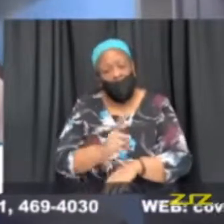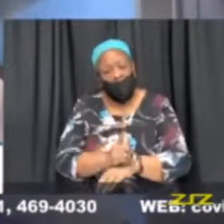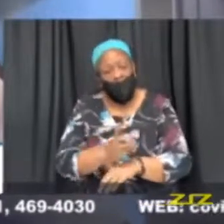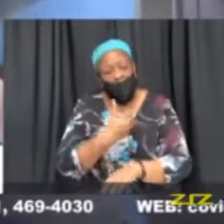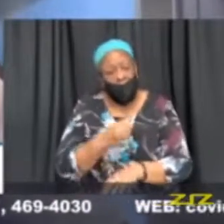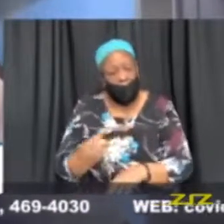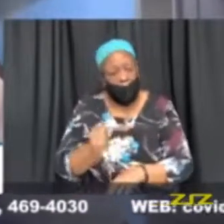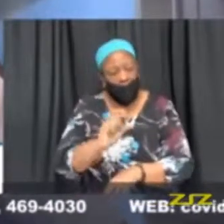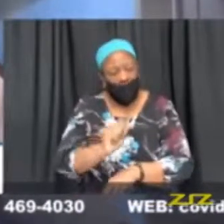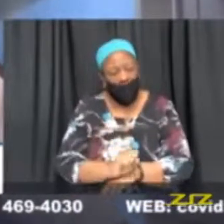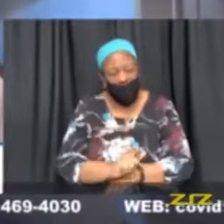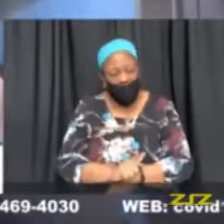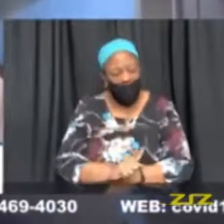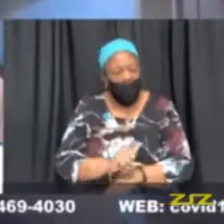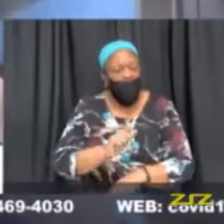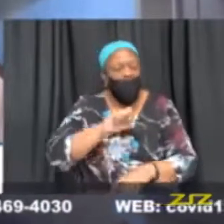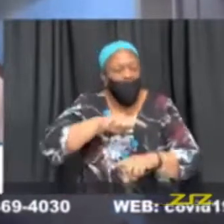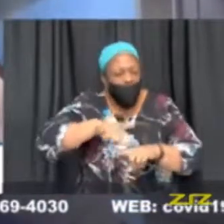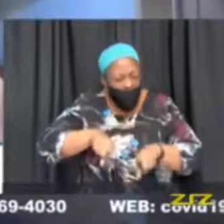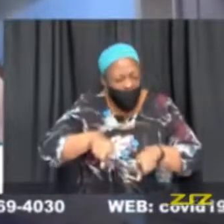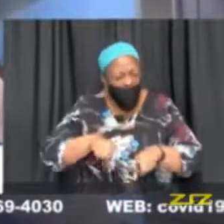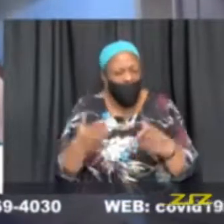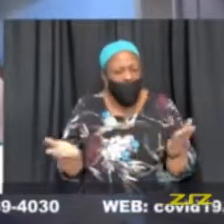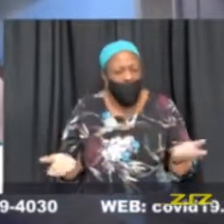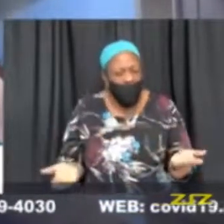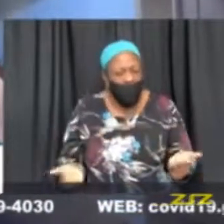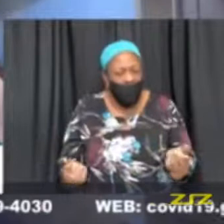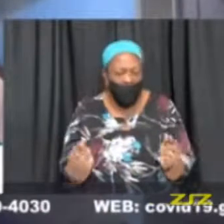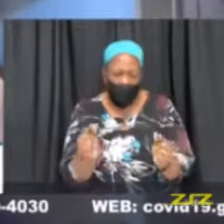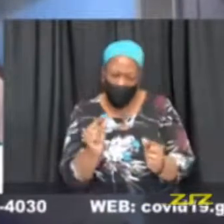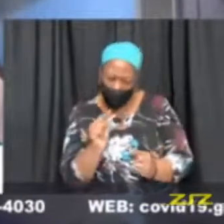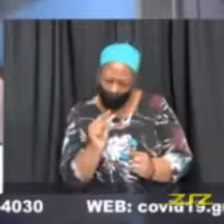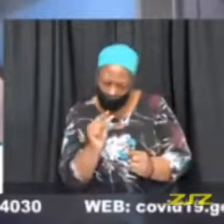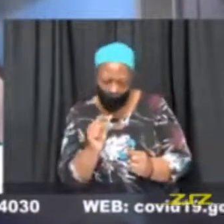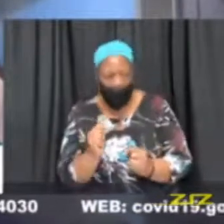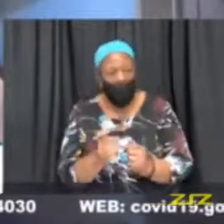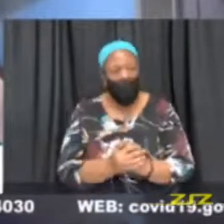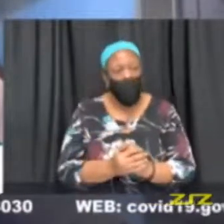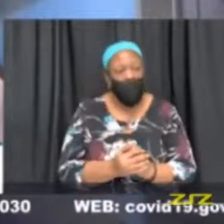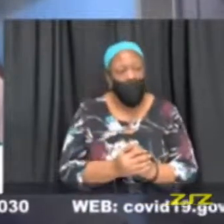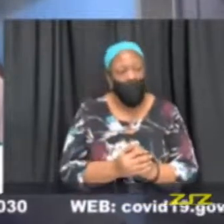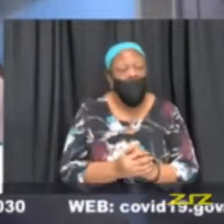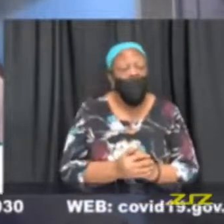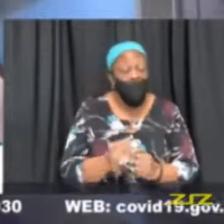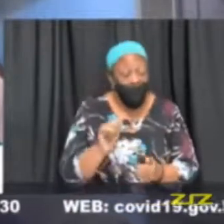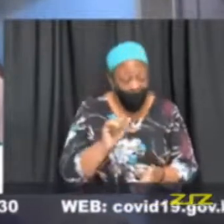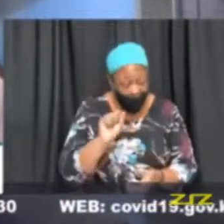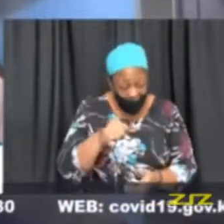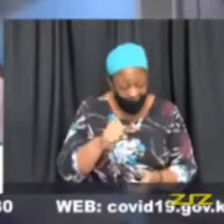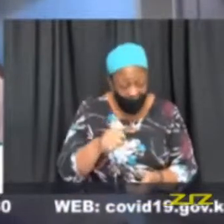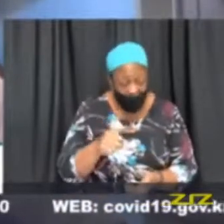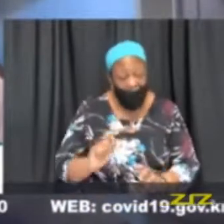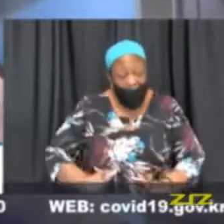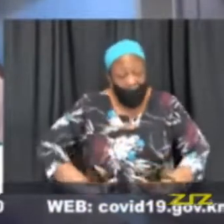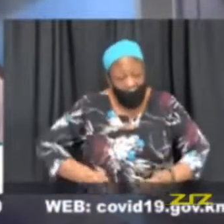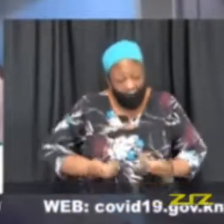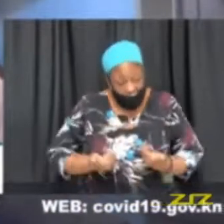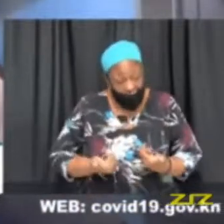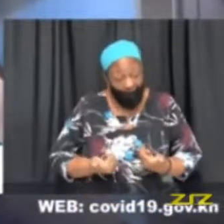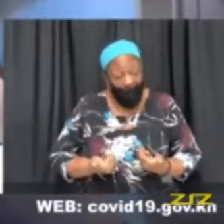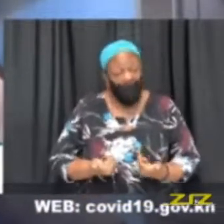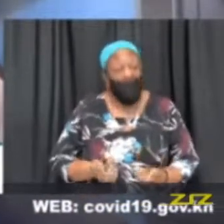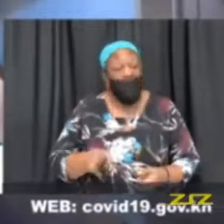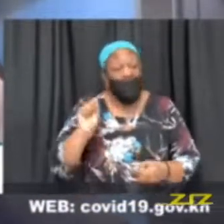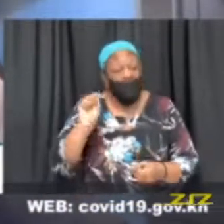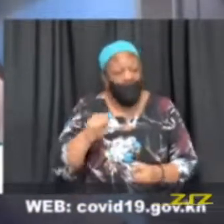monthly Amiga features. But at the same time, we must be aware that it is a live volcano, and there are safety concerns with